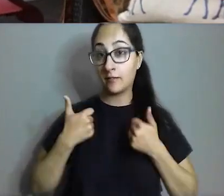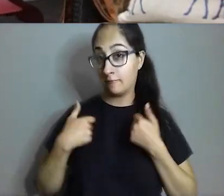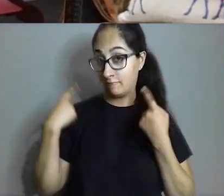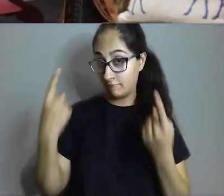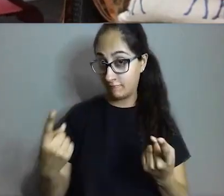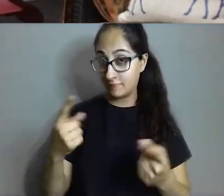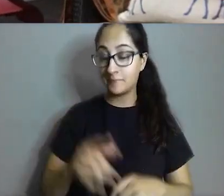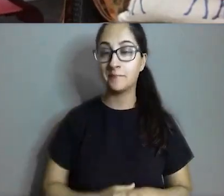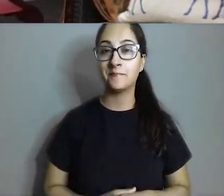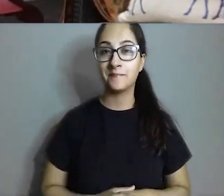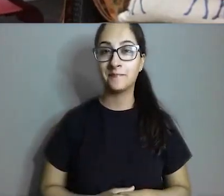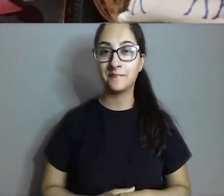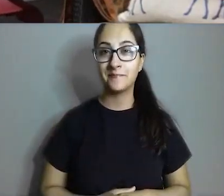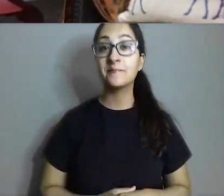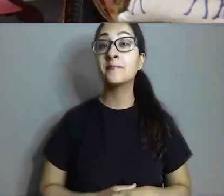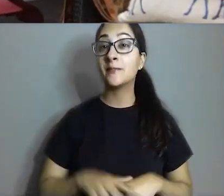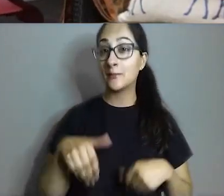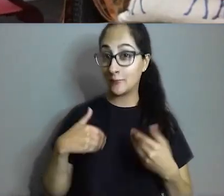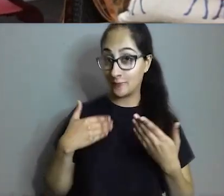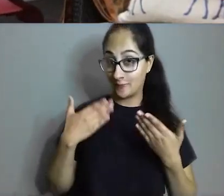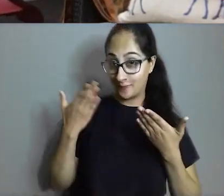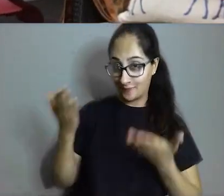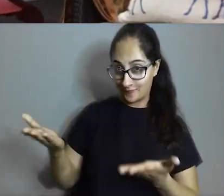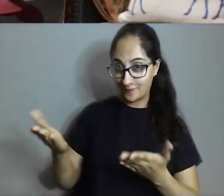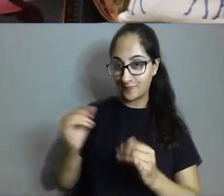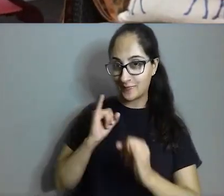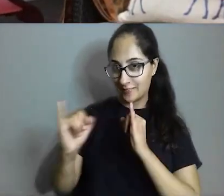since 2005. On that note,